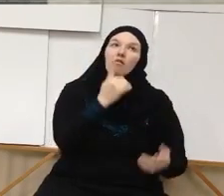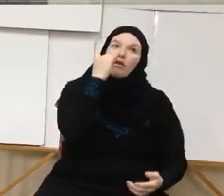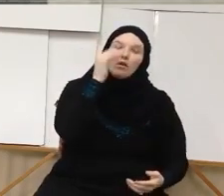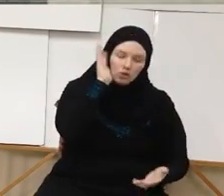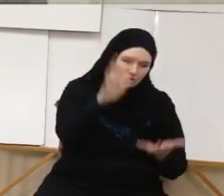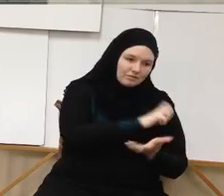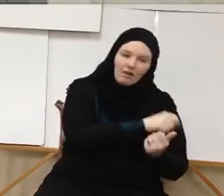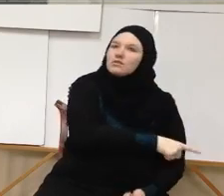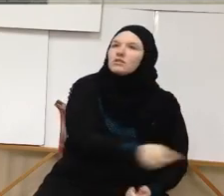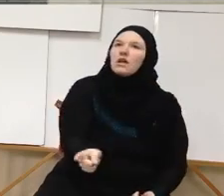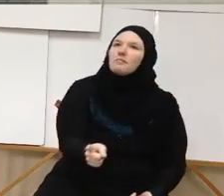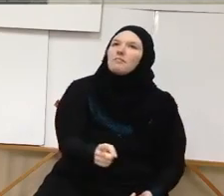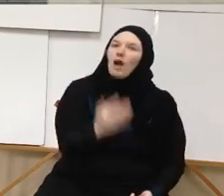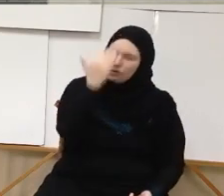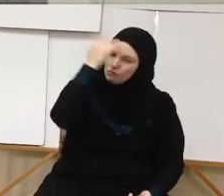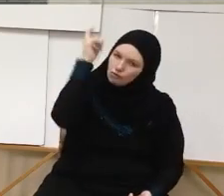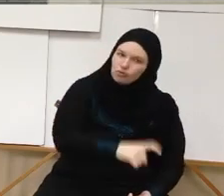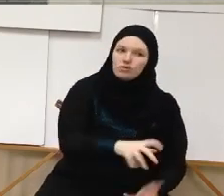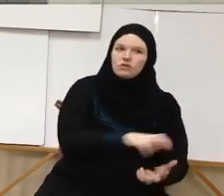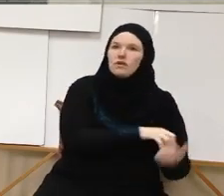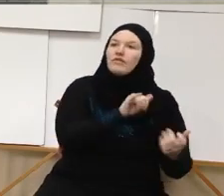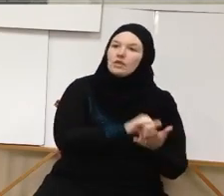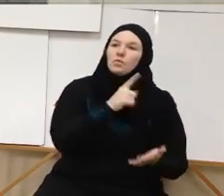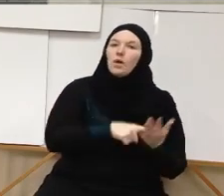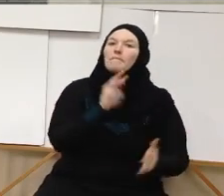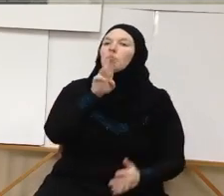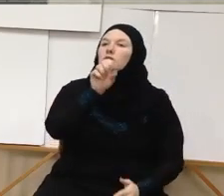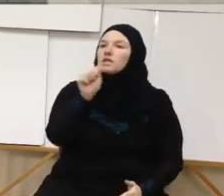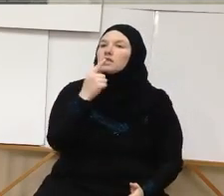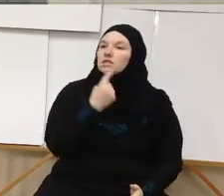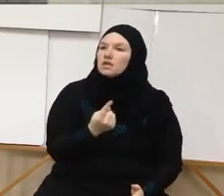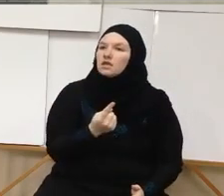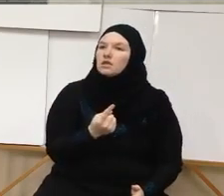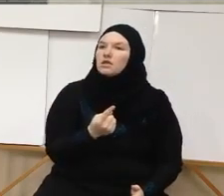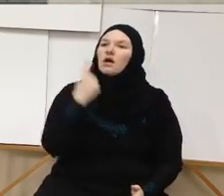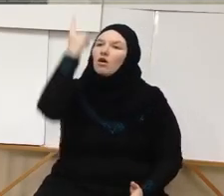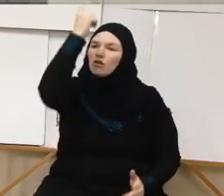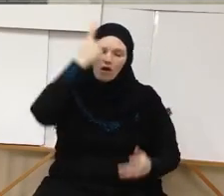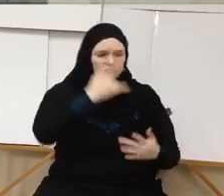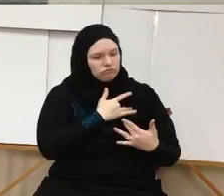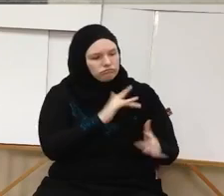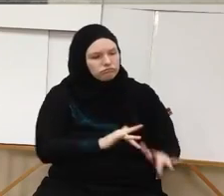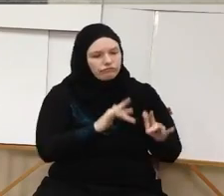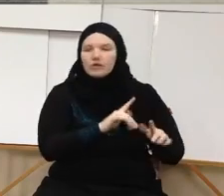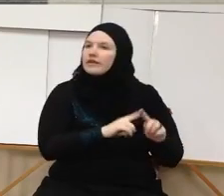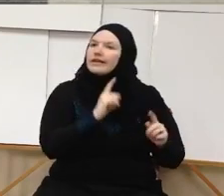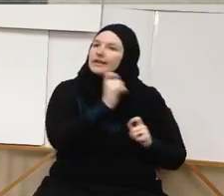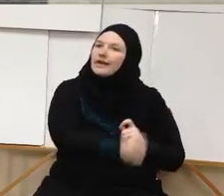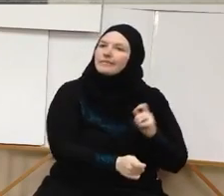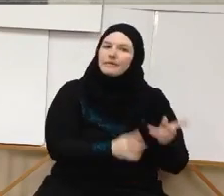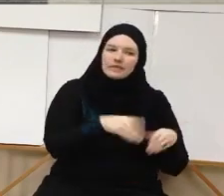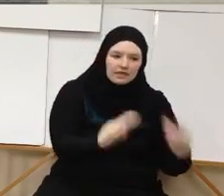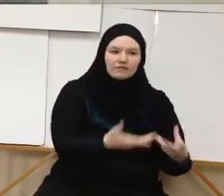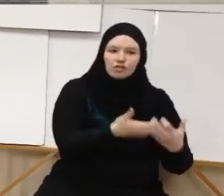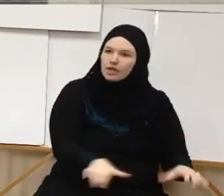have demolished them. I know they deserve it. That's what he's saying. But Allah subhanahu wa ta'ala, out of mercy, he kept giving them